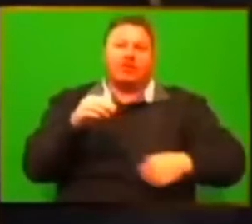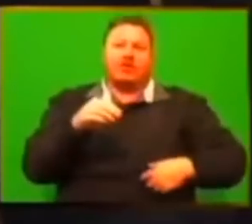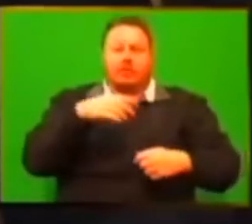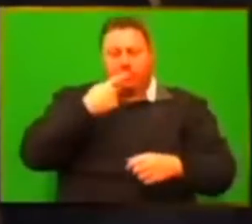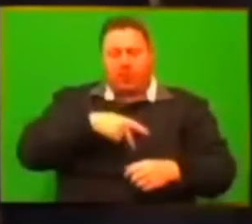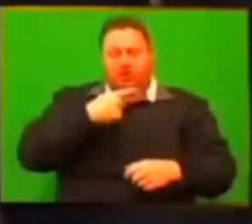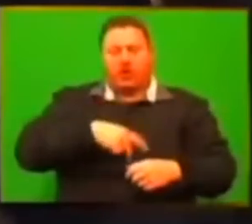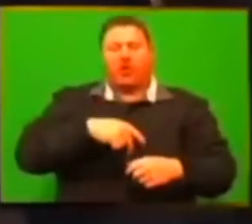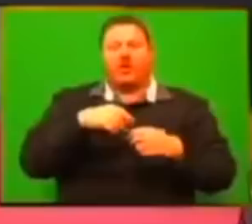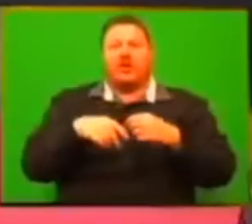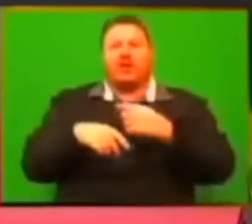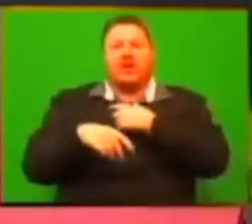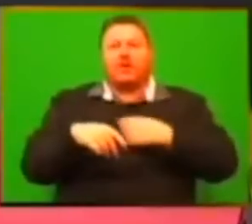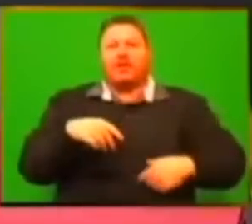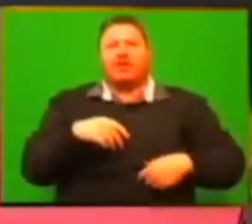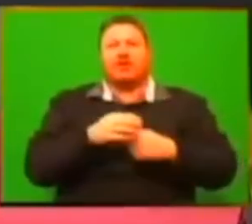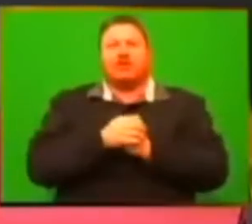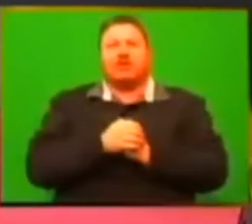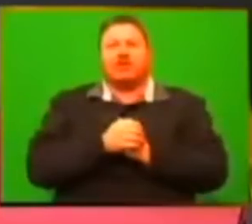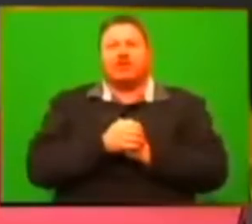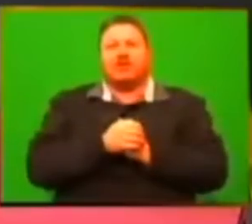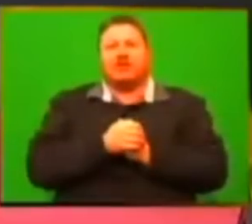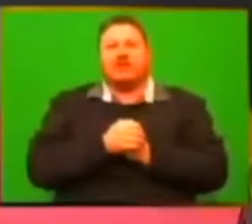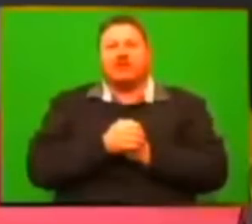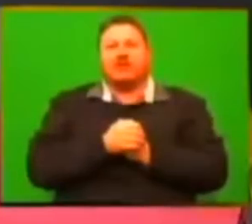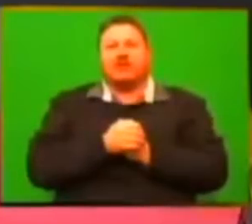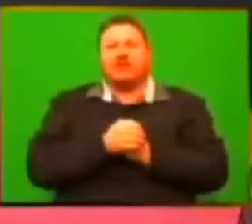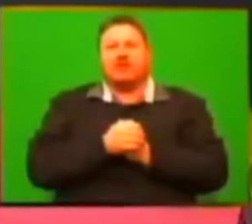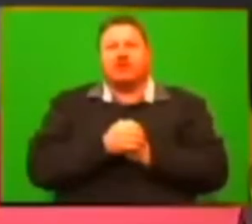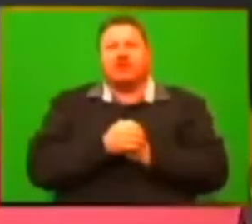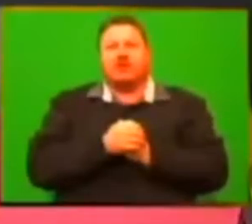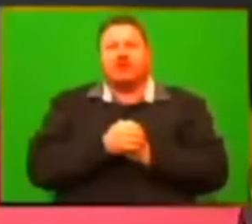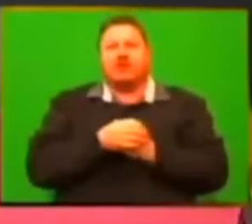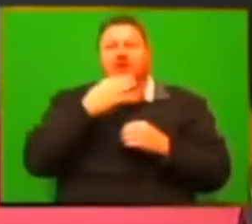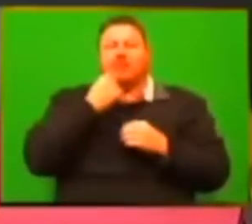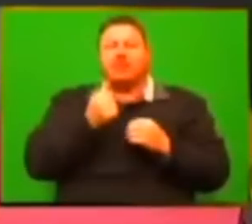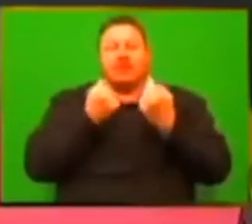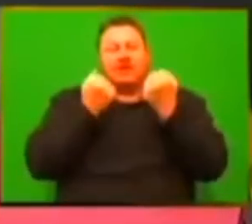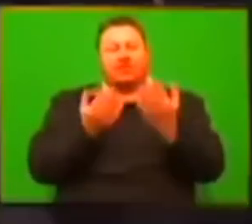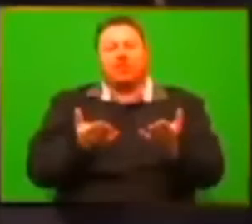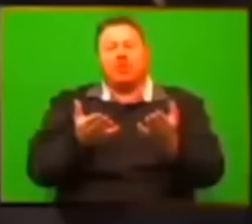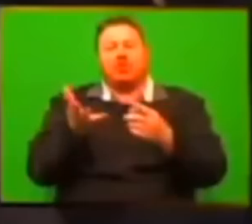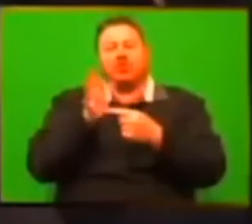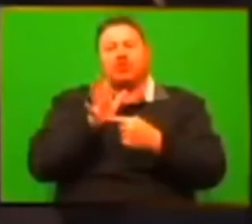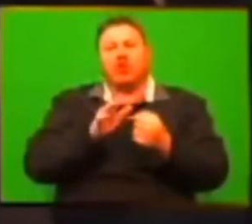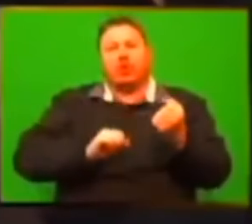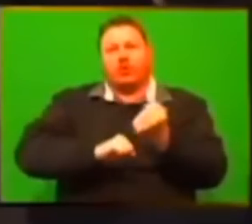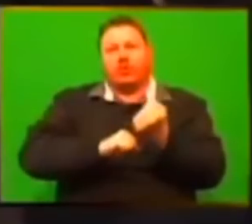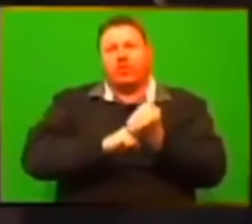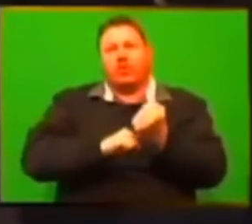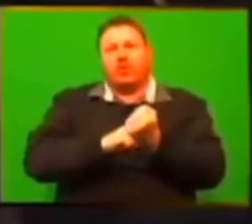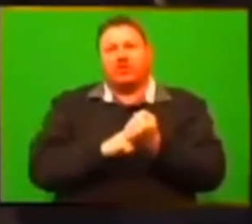persona of the President. Can he please bring in a substantive motion to support